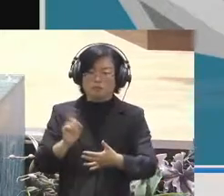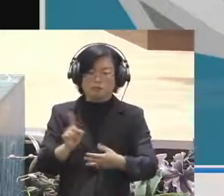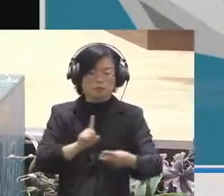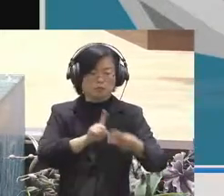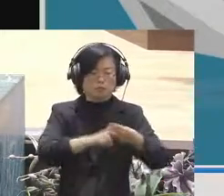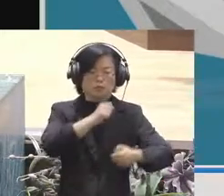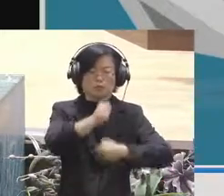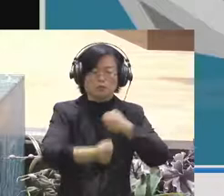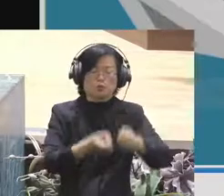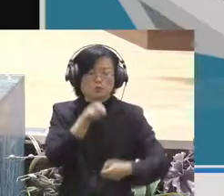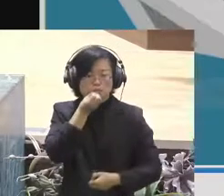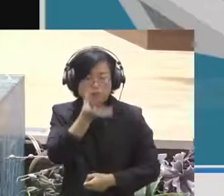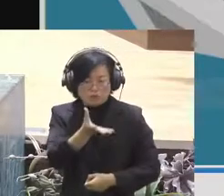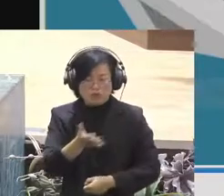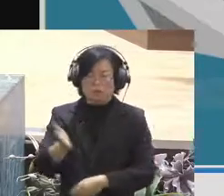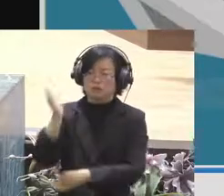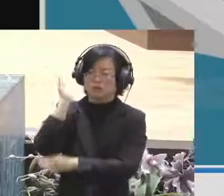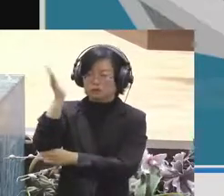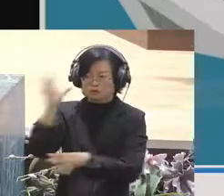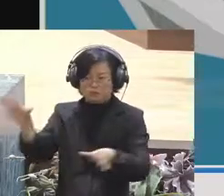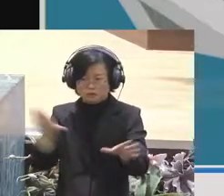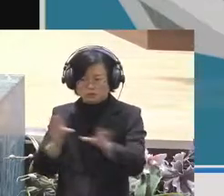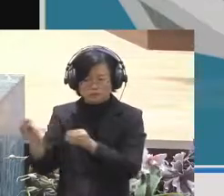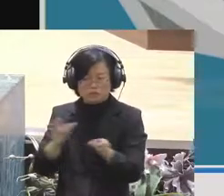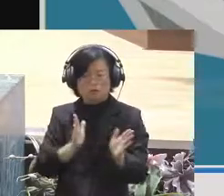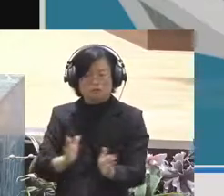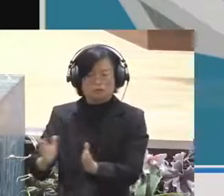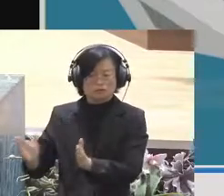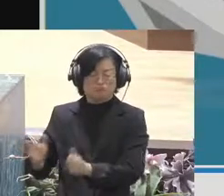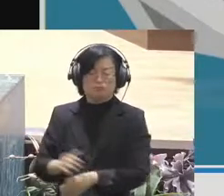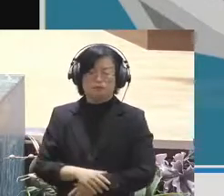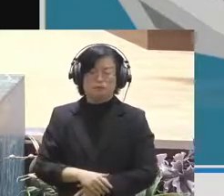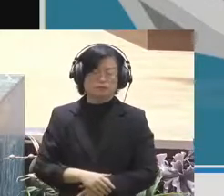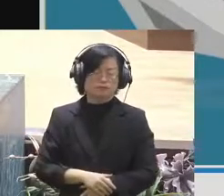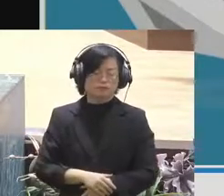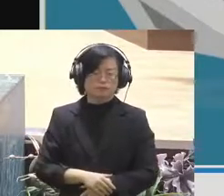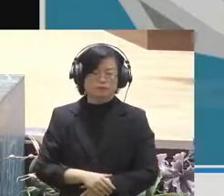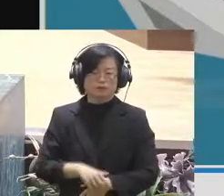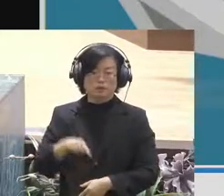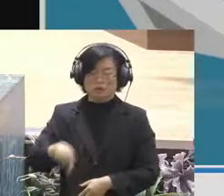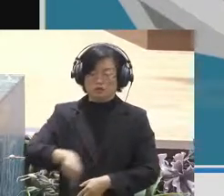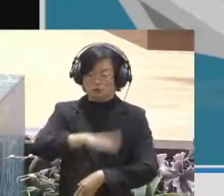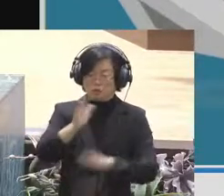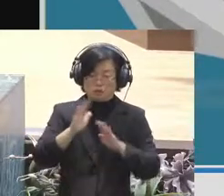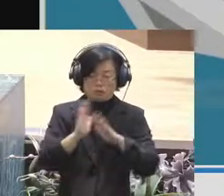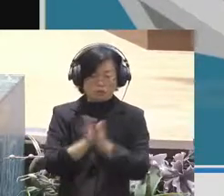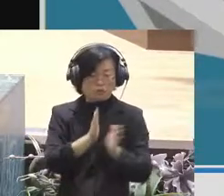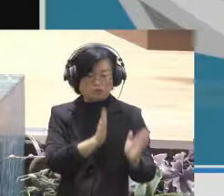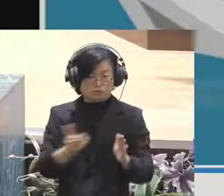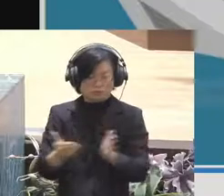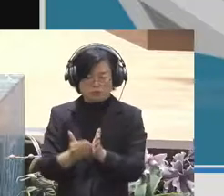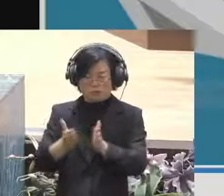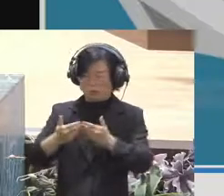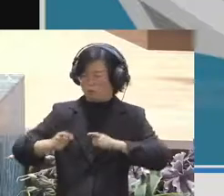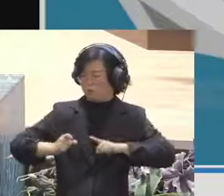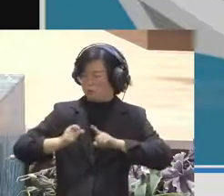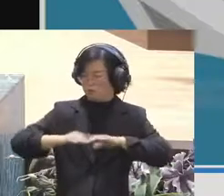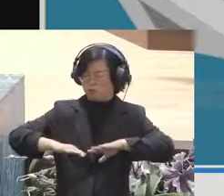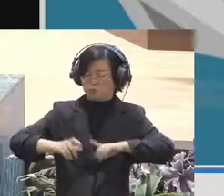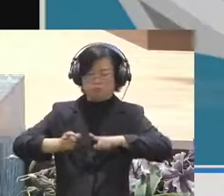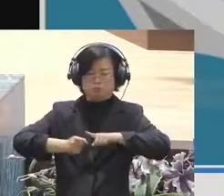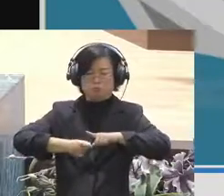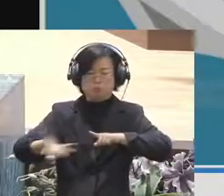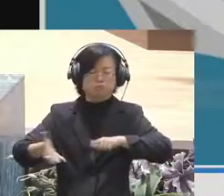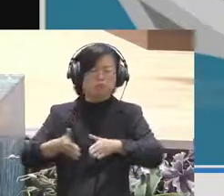outreach and interaction, ease of doing business, transparency in the government processes, and the establishment of the open data portal by which the